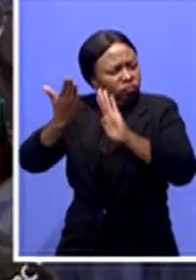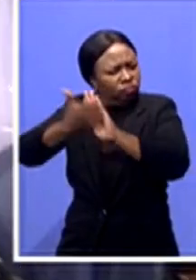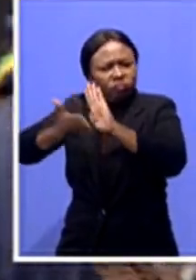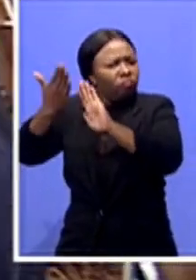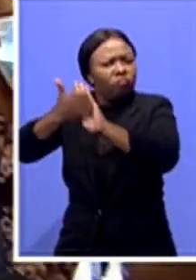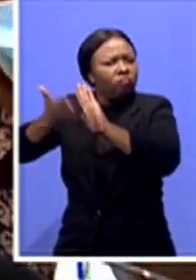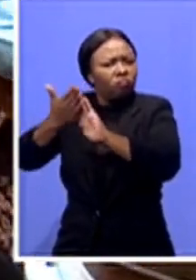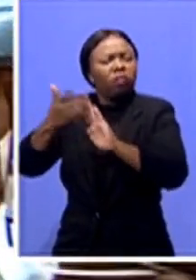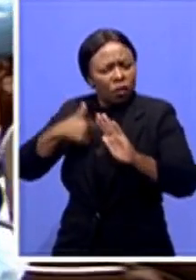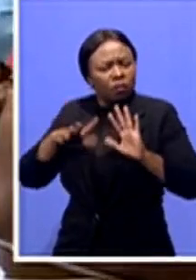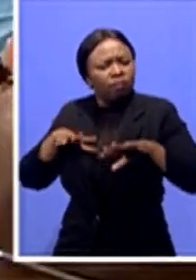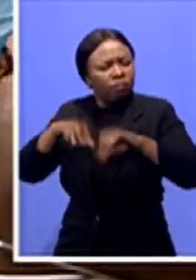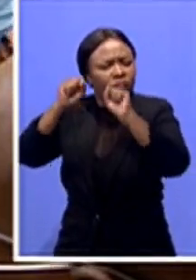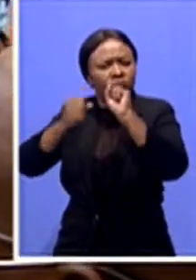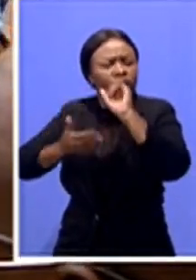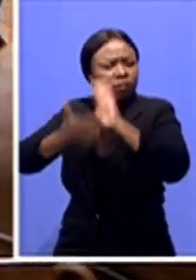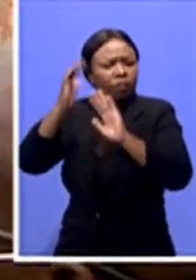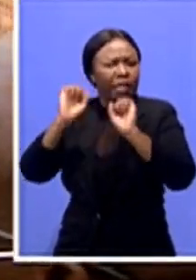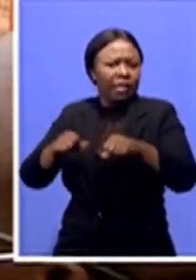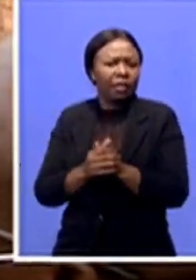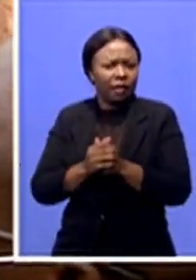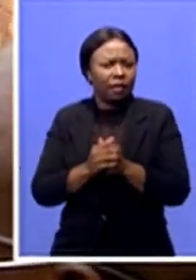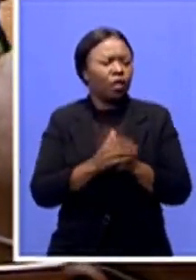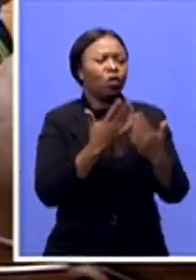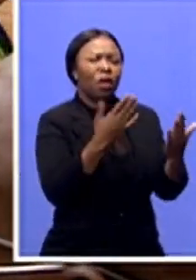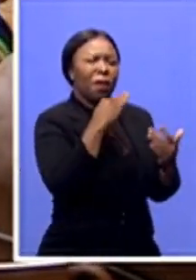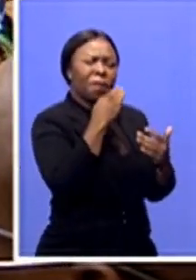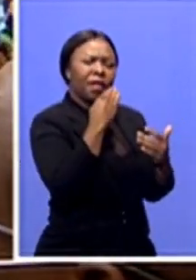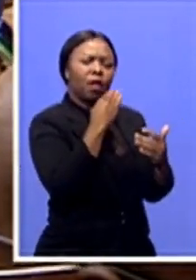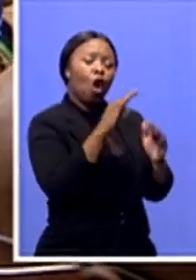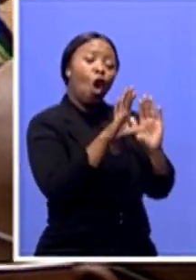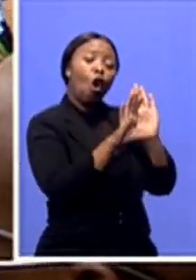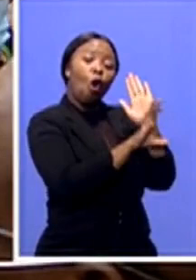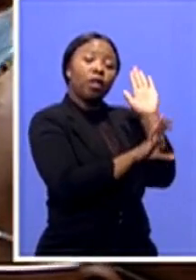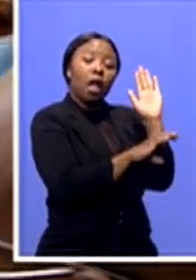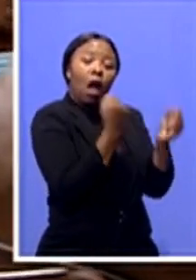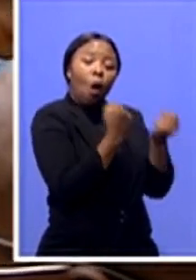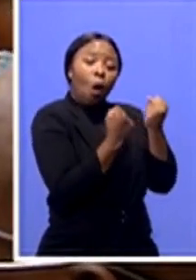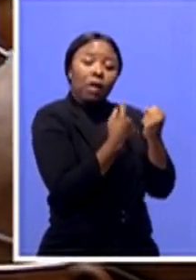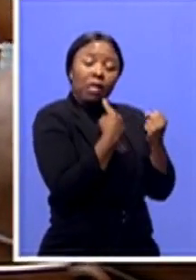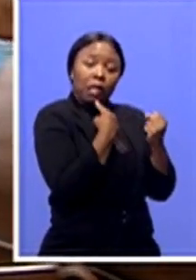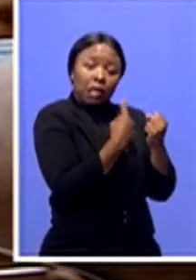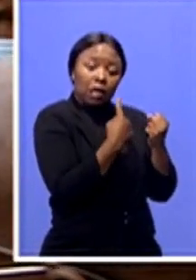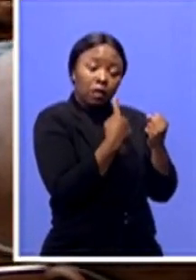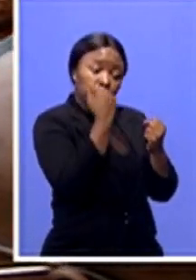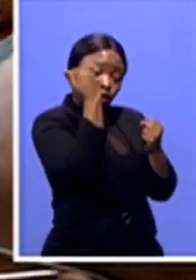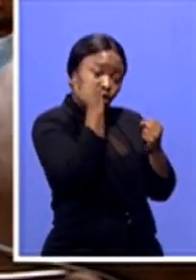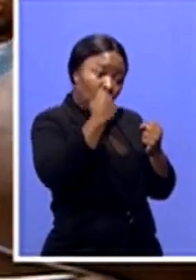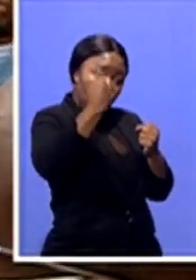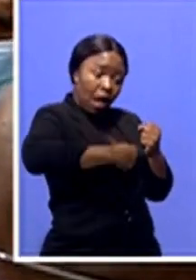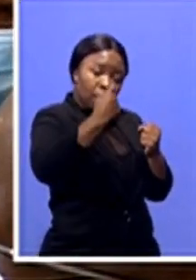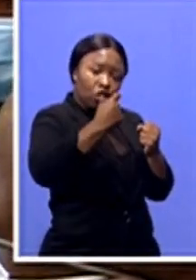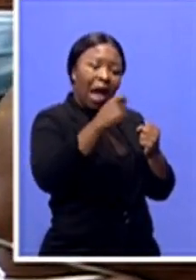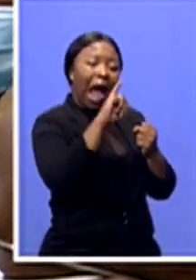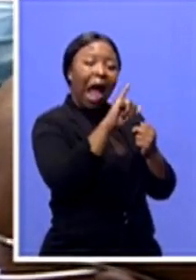Mr. President, what are you anticipating the Constitutional Court will say this afternoon once it gives you their judgment on the DA, on the IEC versus the DA on the